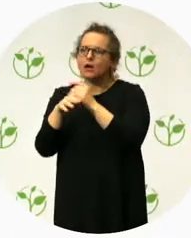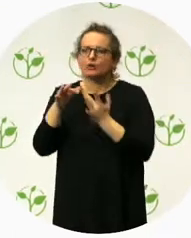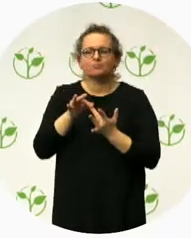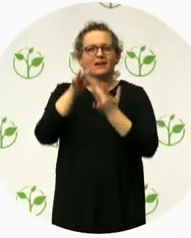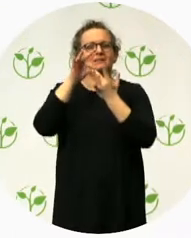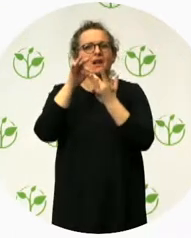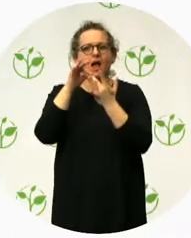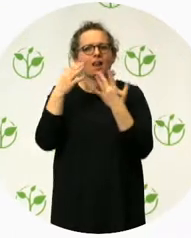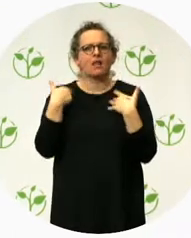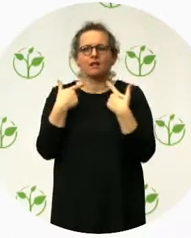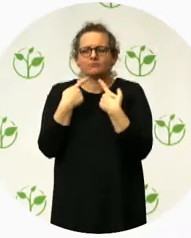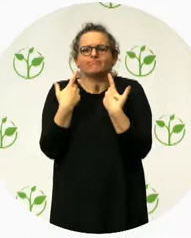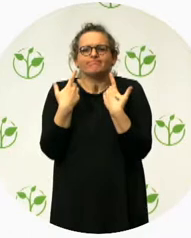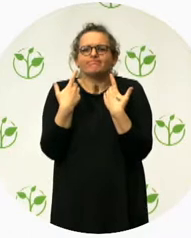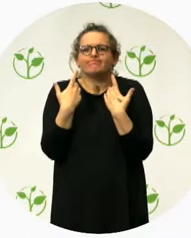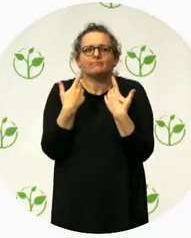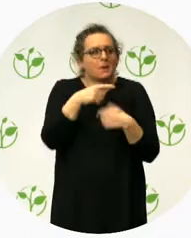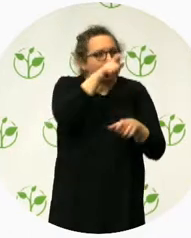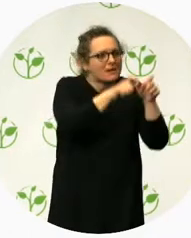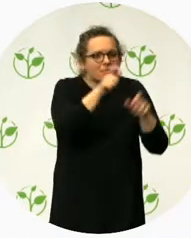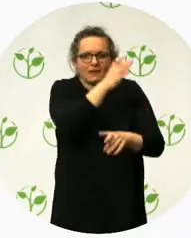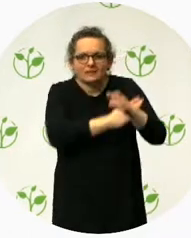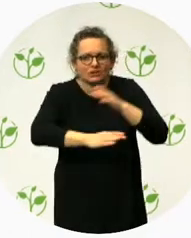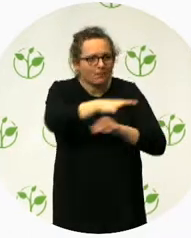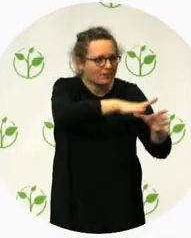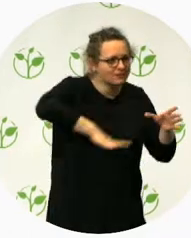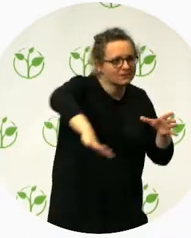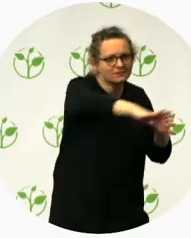life, barriers hinder the participation of